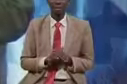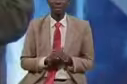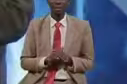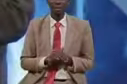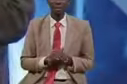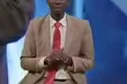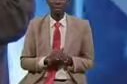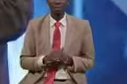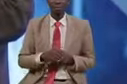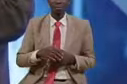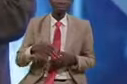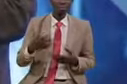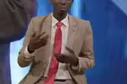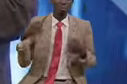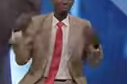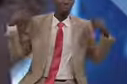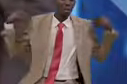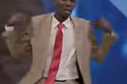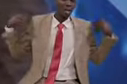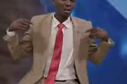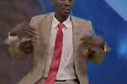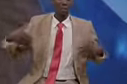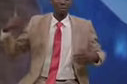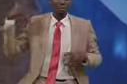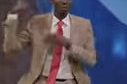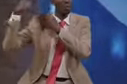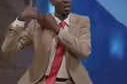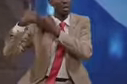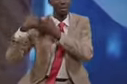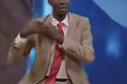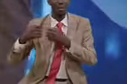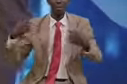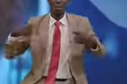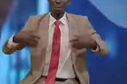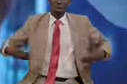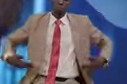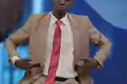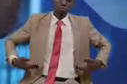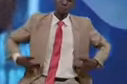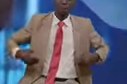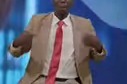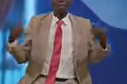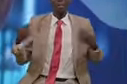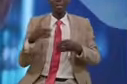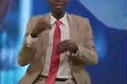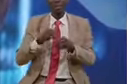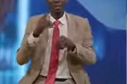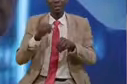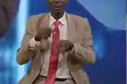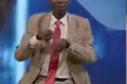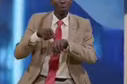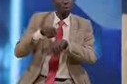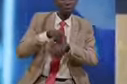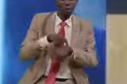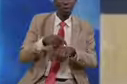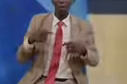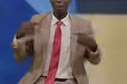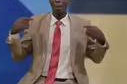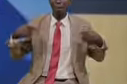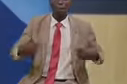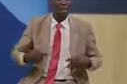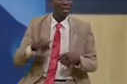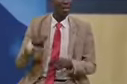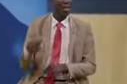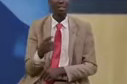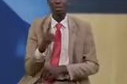the back, at the waist, pain inside the bone, pain anywhere in the body,